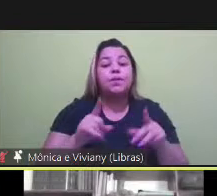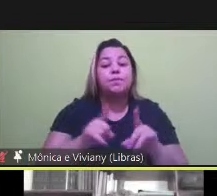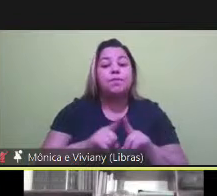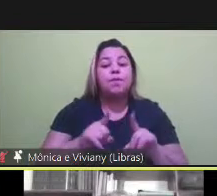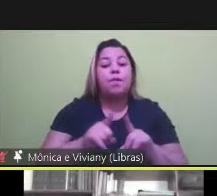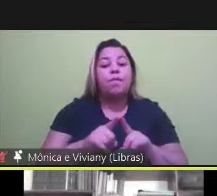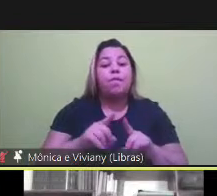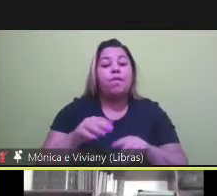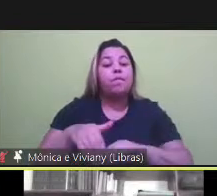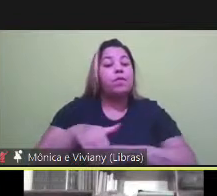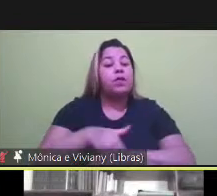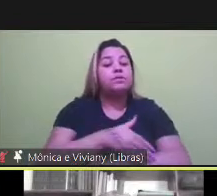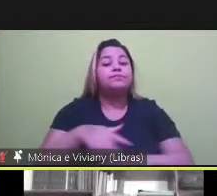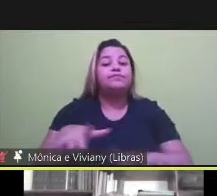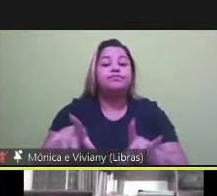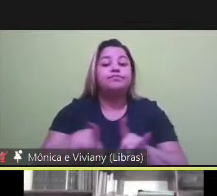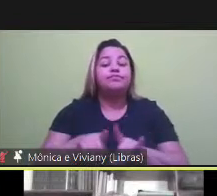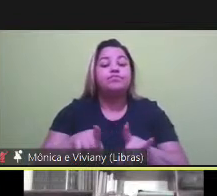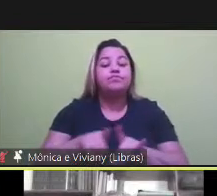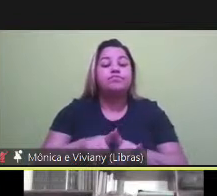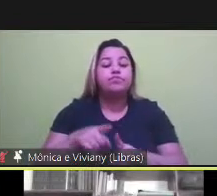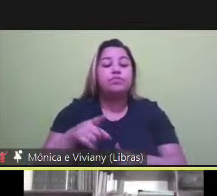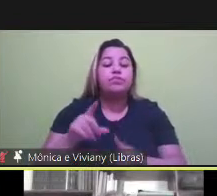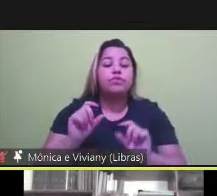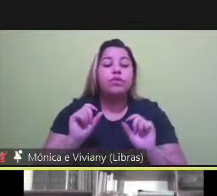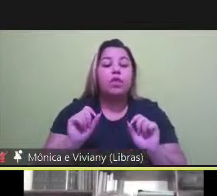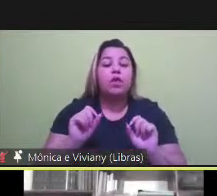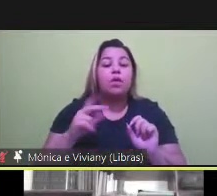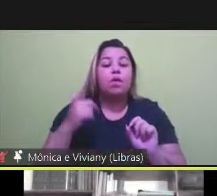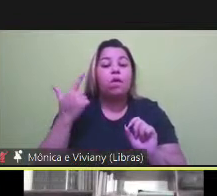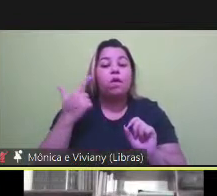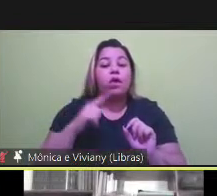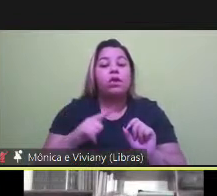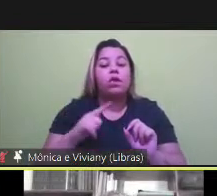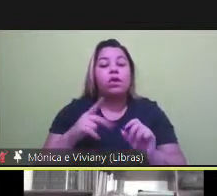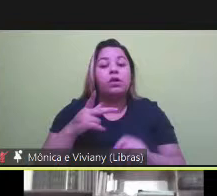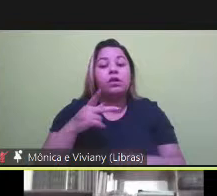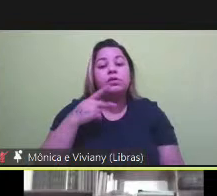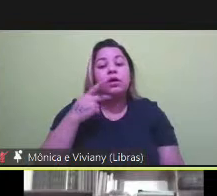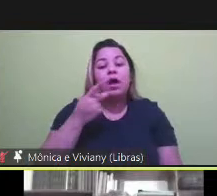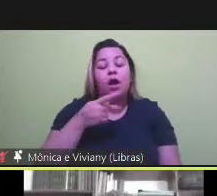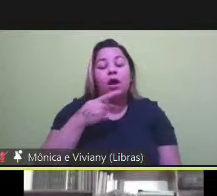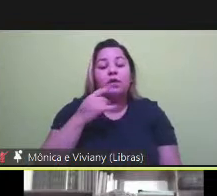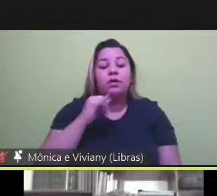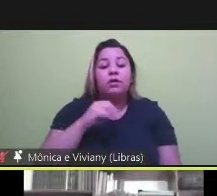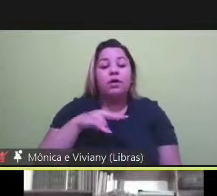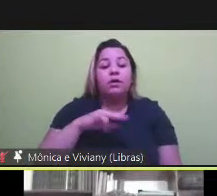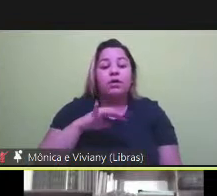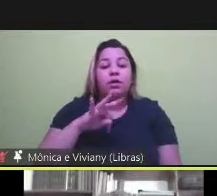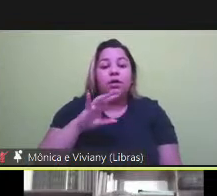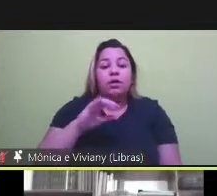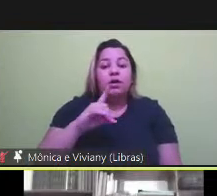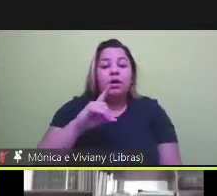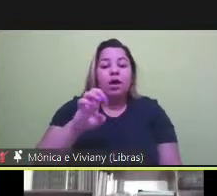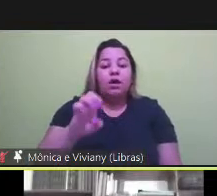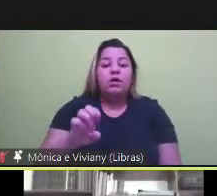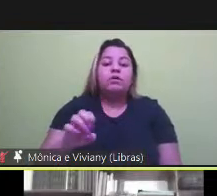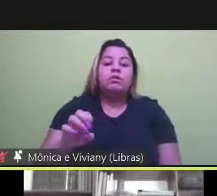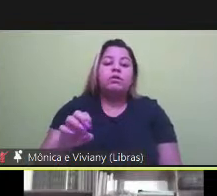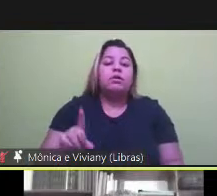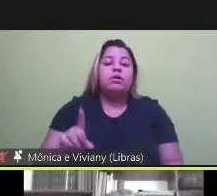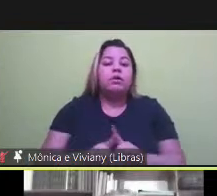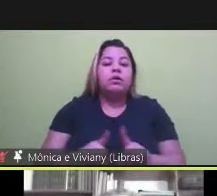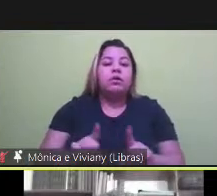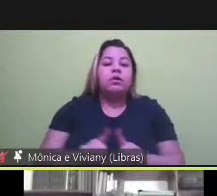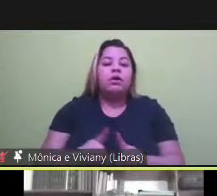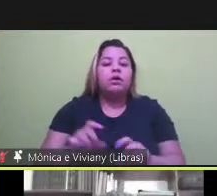community. Another transversal aspect or structural aspect is the equality in healthcare, the